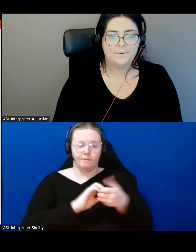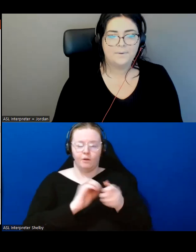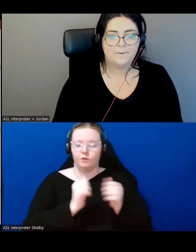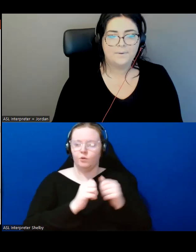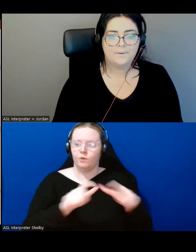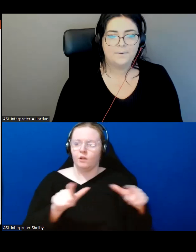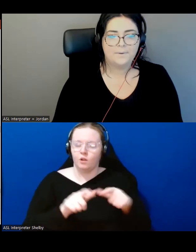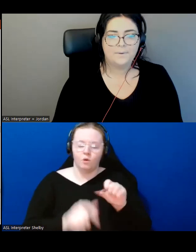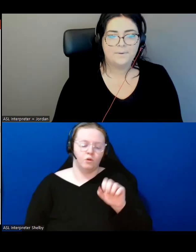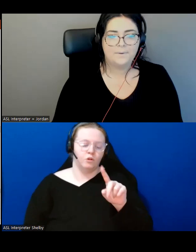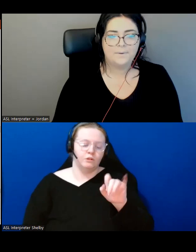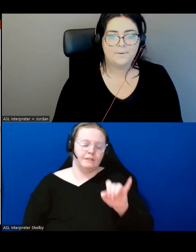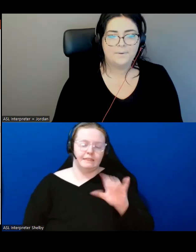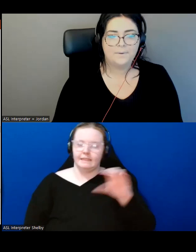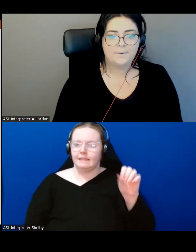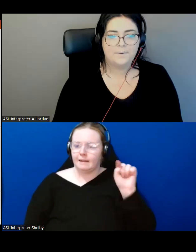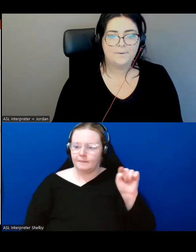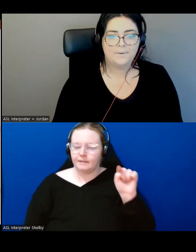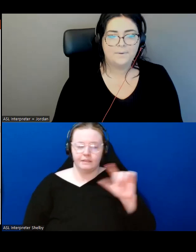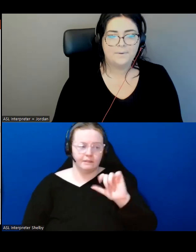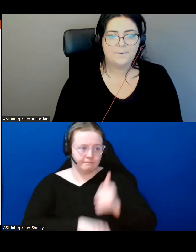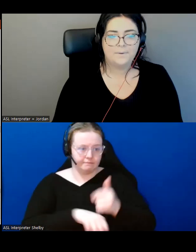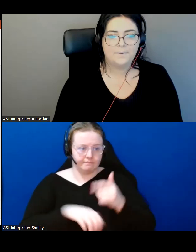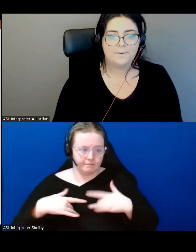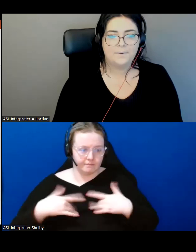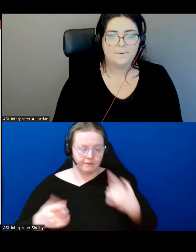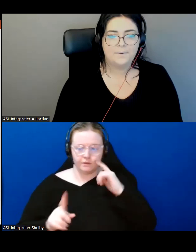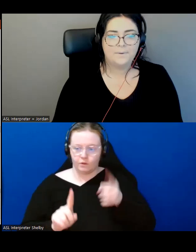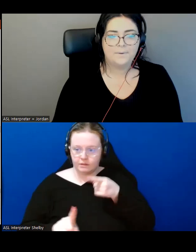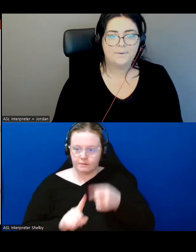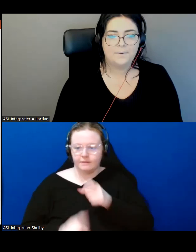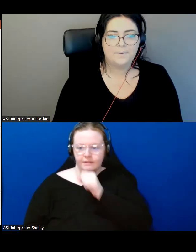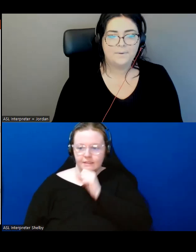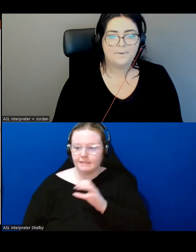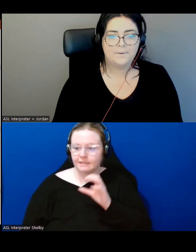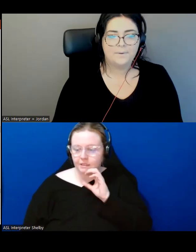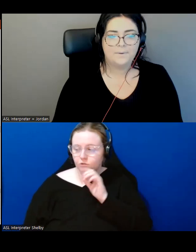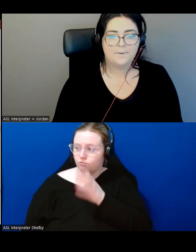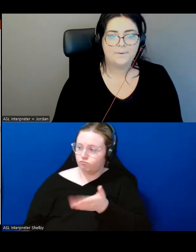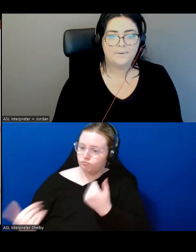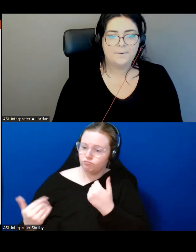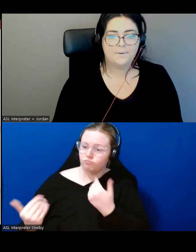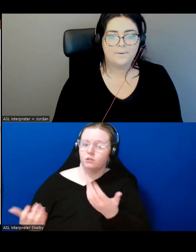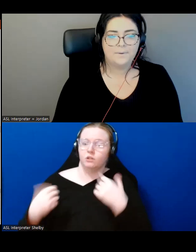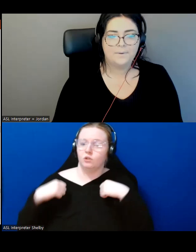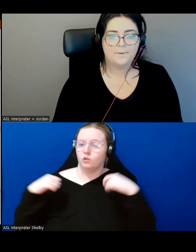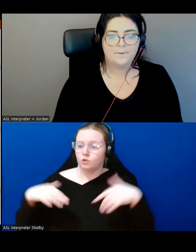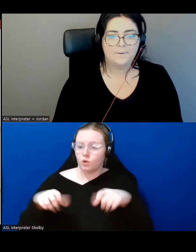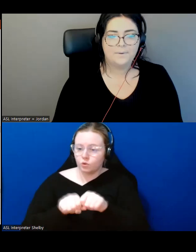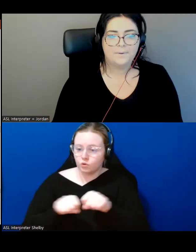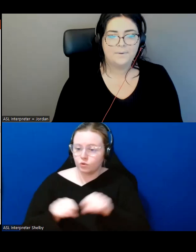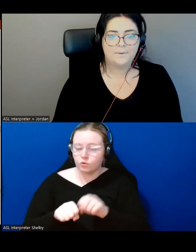to host events specifically for seniors to bring along their snowshoes or to borrow snowshoes